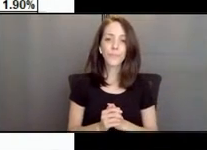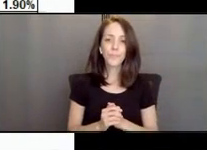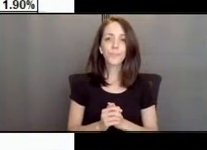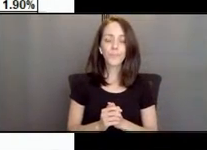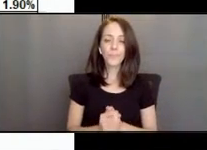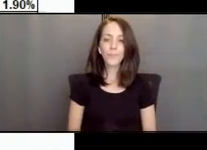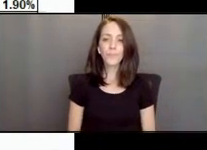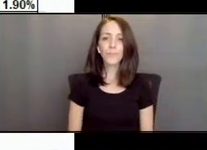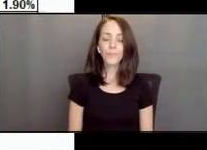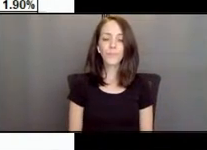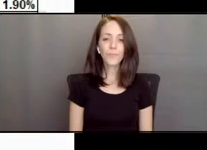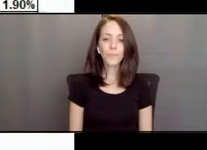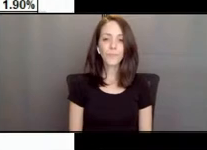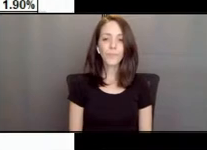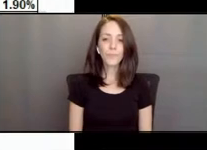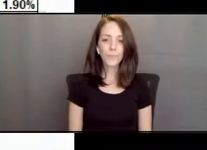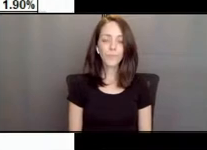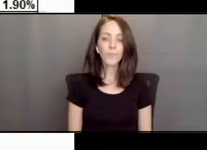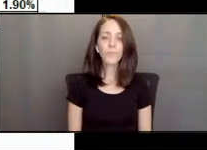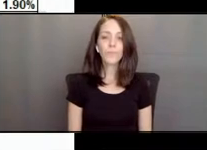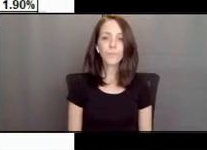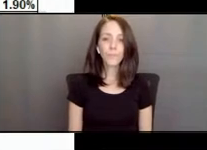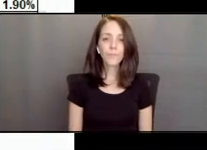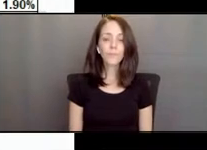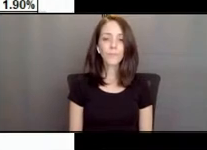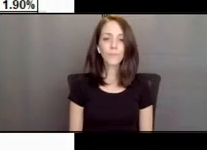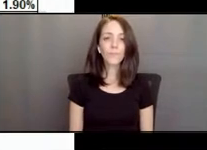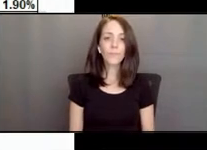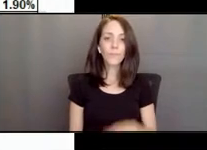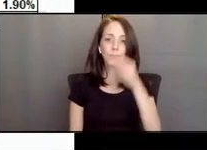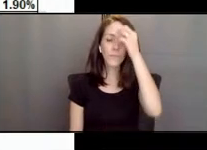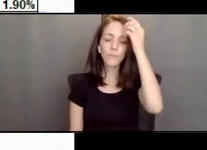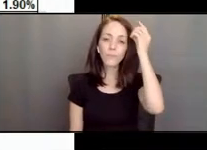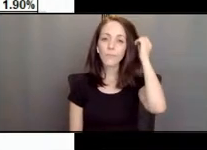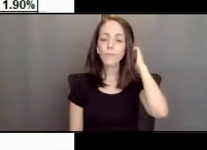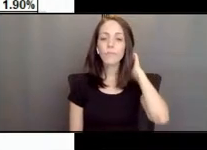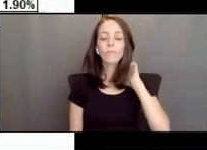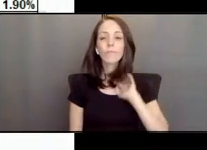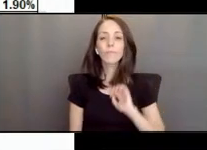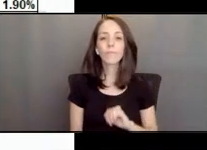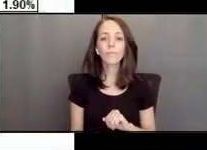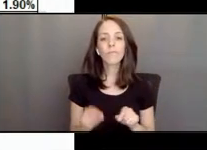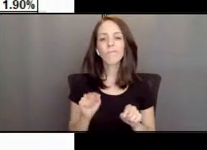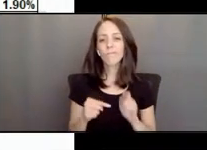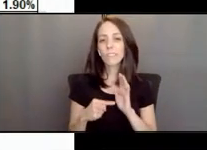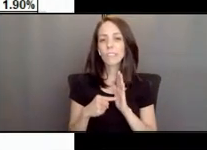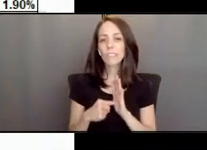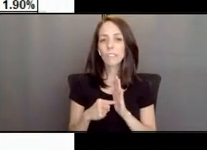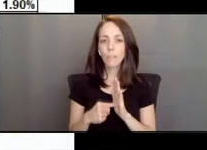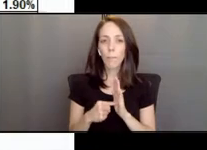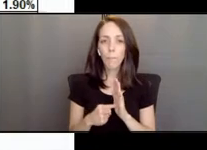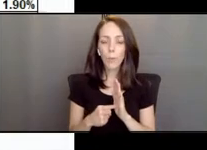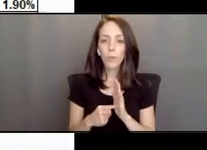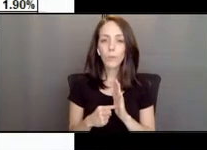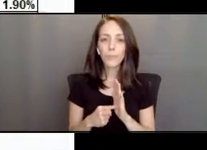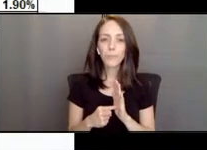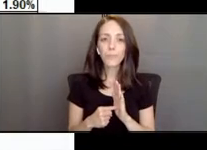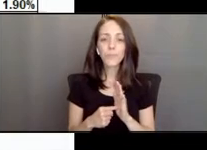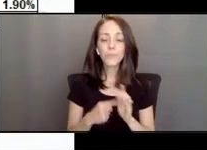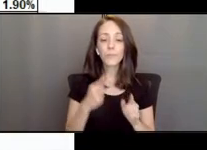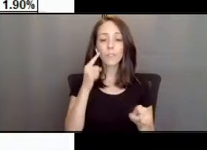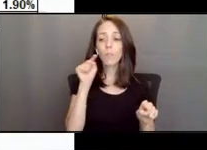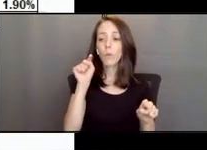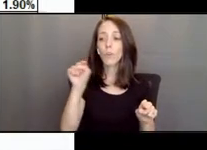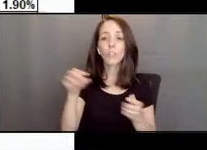to have that in. So this is an example for students who are coming in